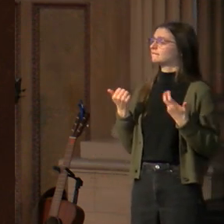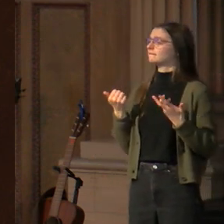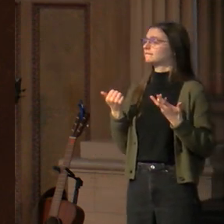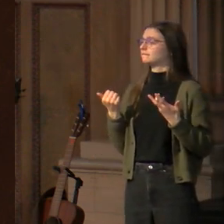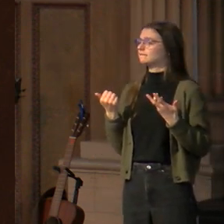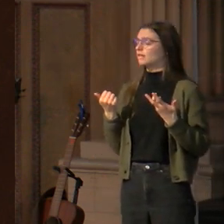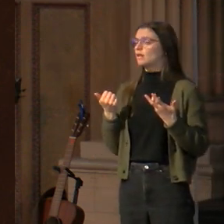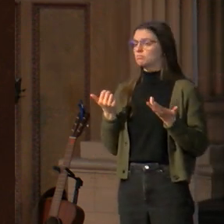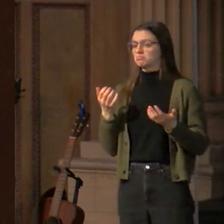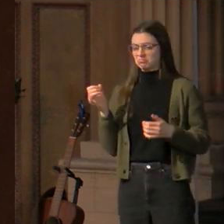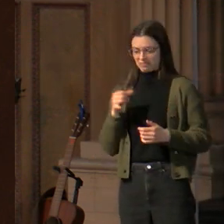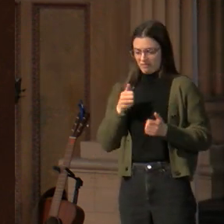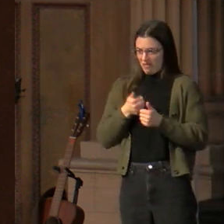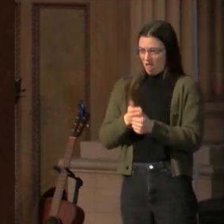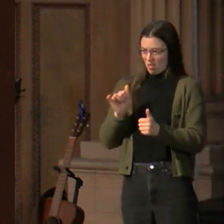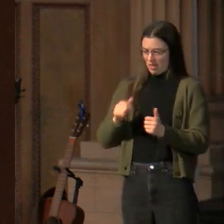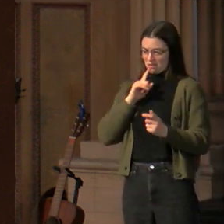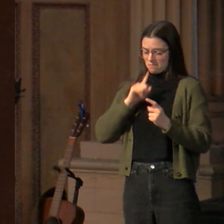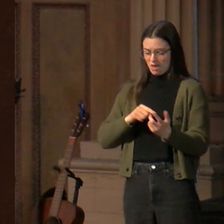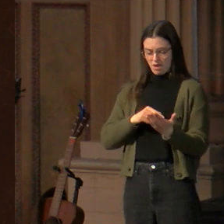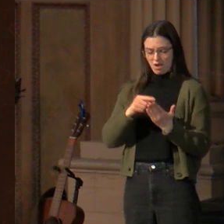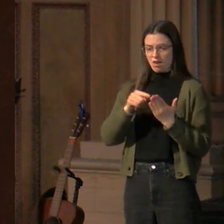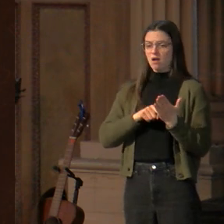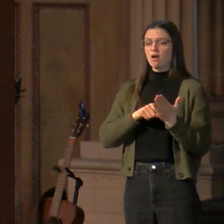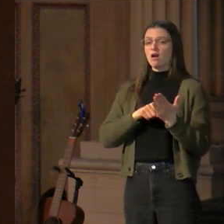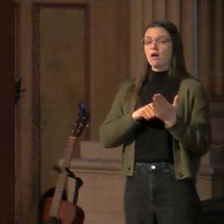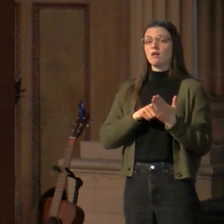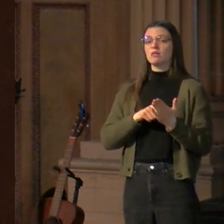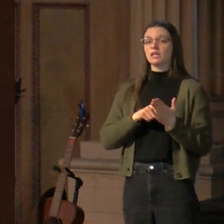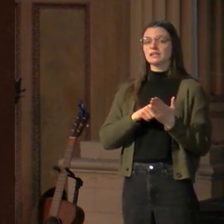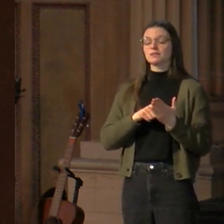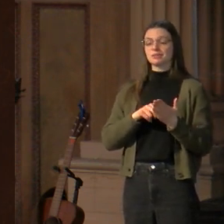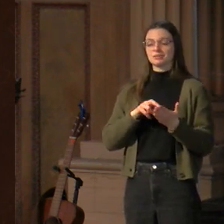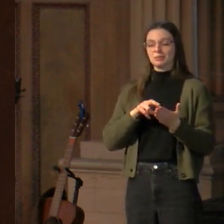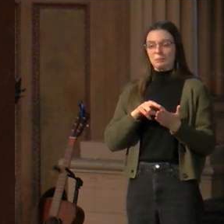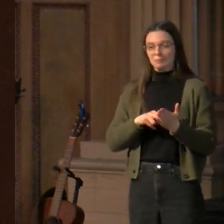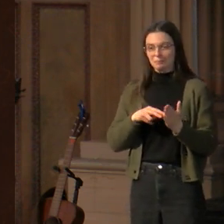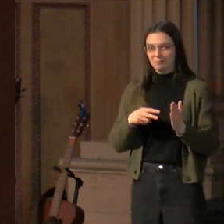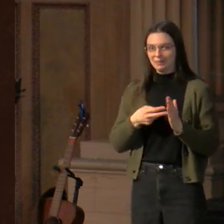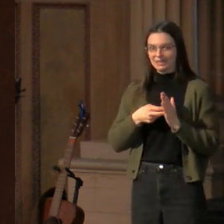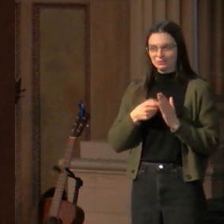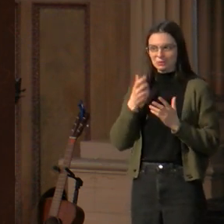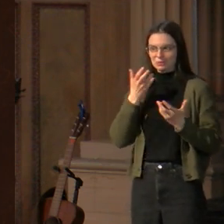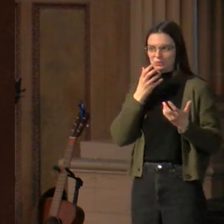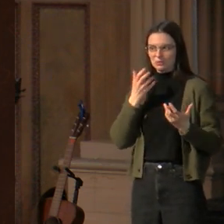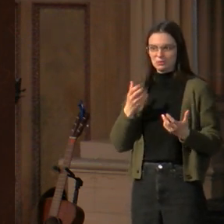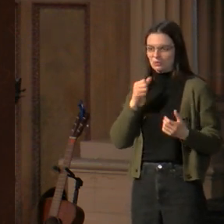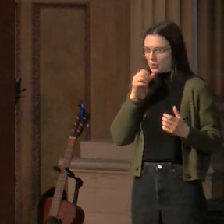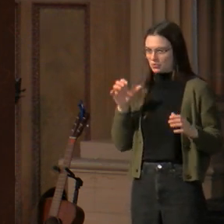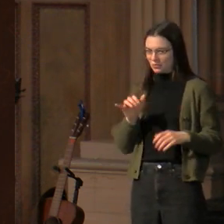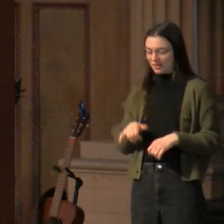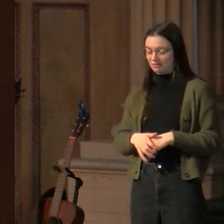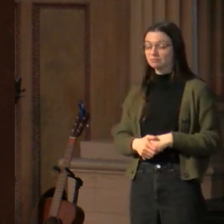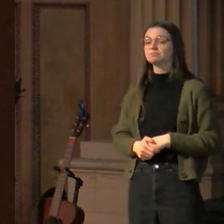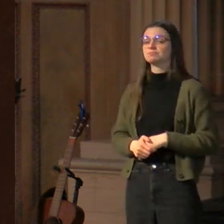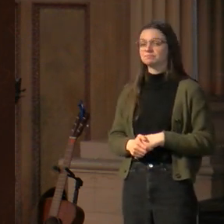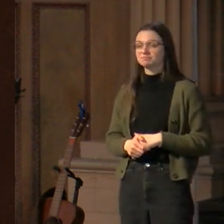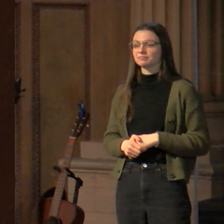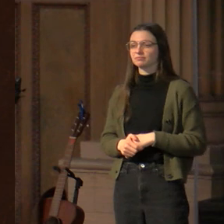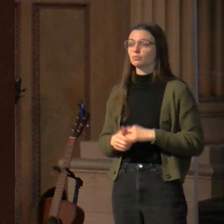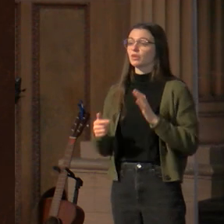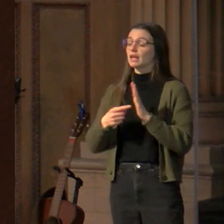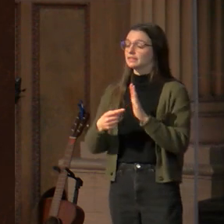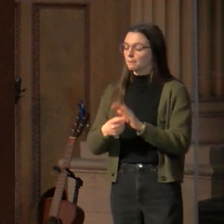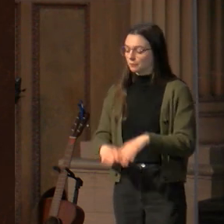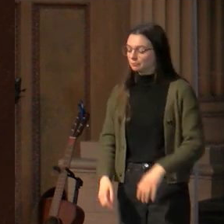wouldn't want to be judged, that that means that in every category we don't do that. So for example, we only judge the words of